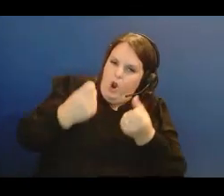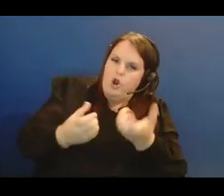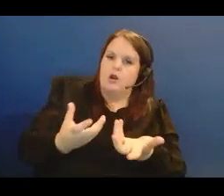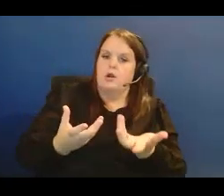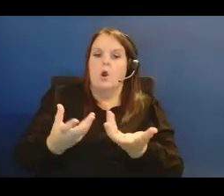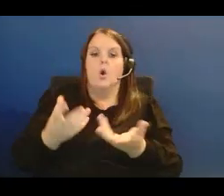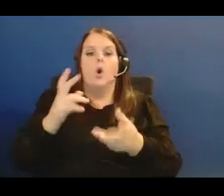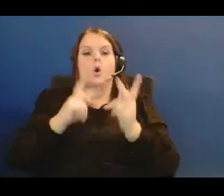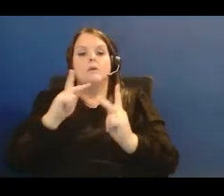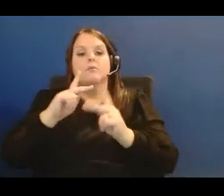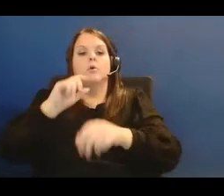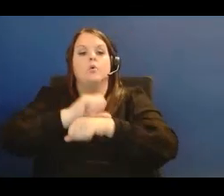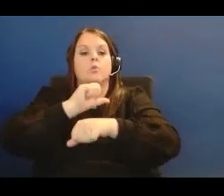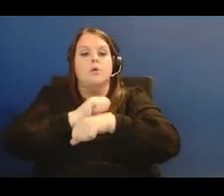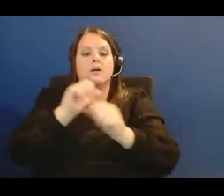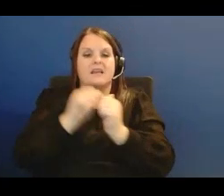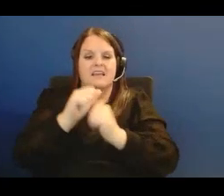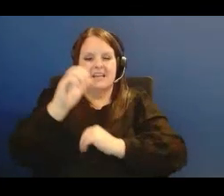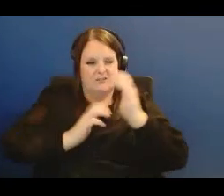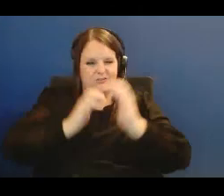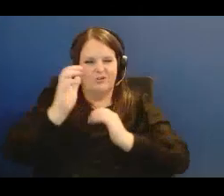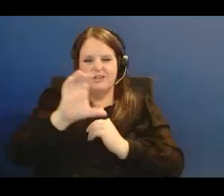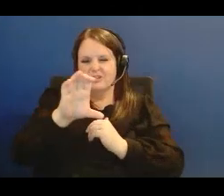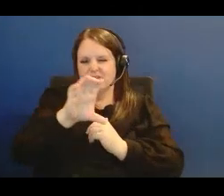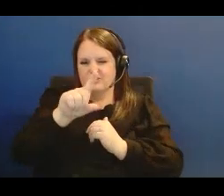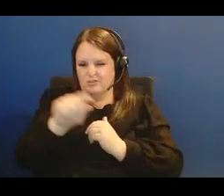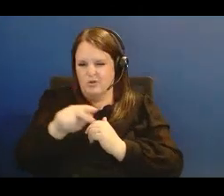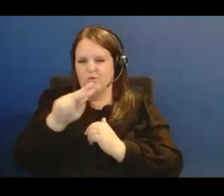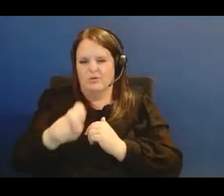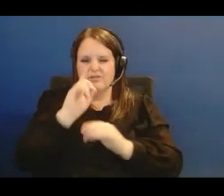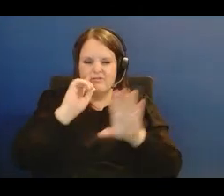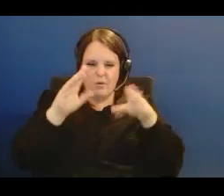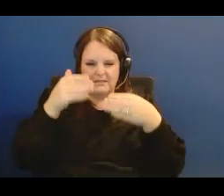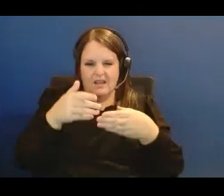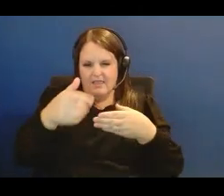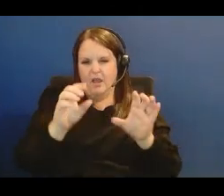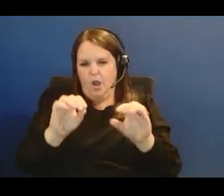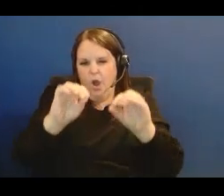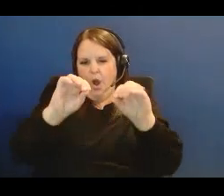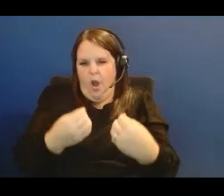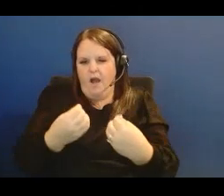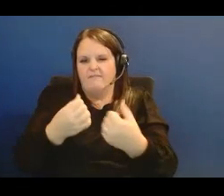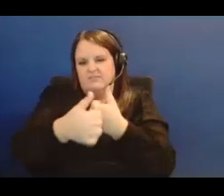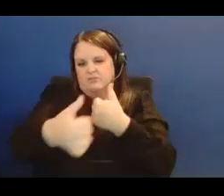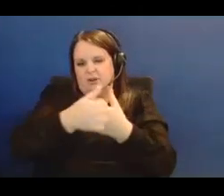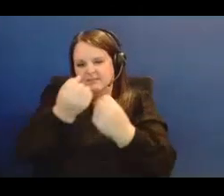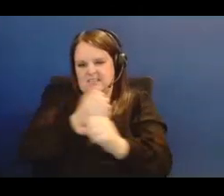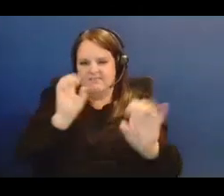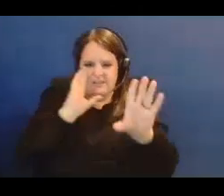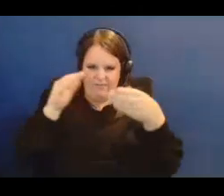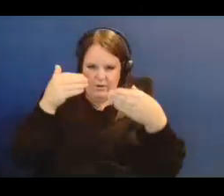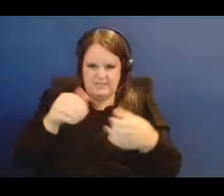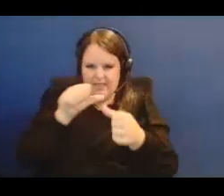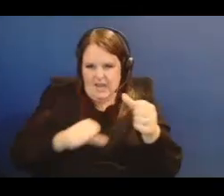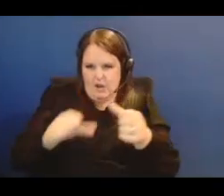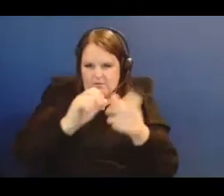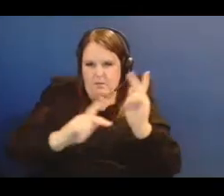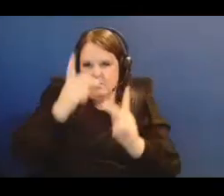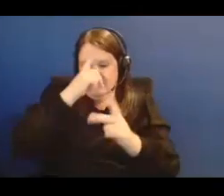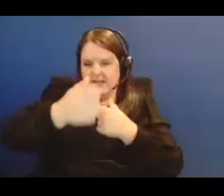And so we really wanted to focus on this area, and Office of Traffic Safety wanted to focus on this area because